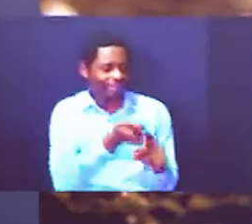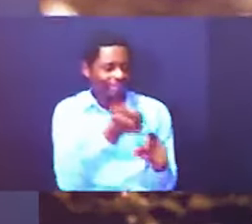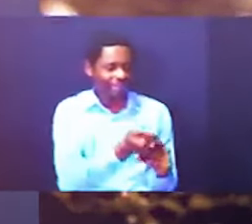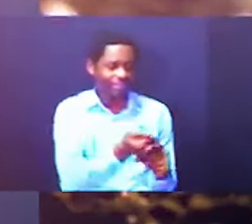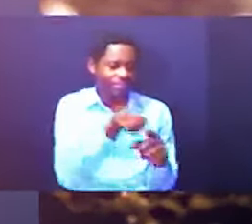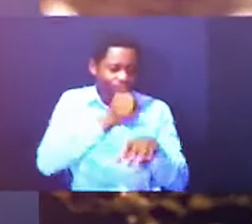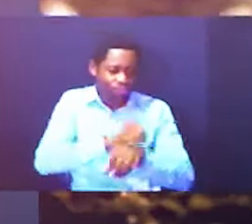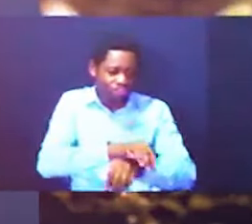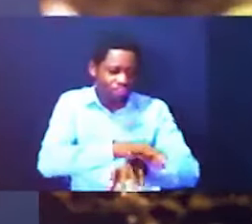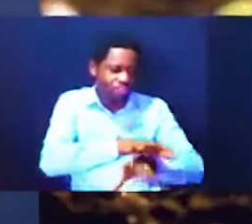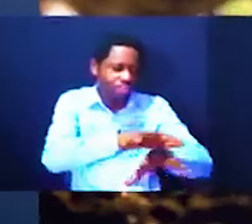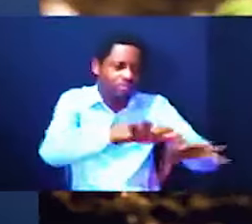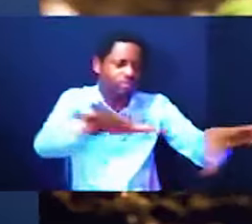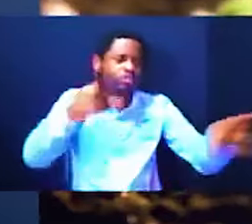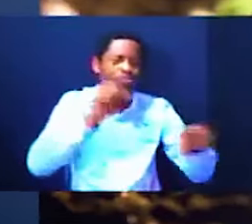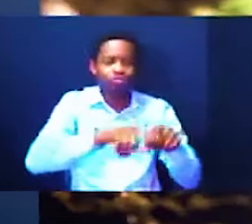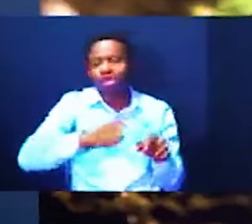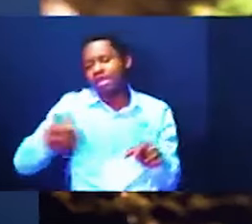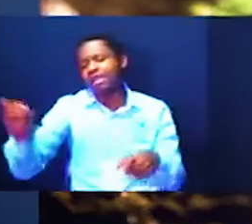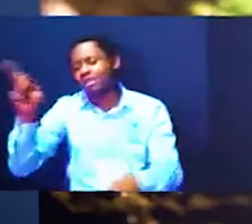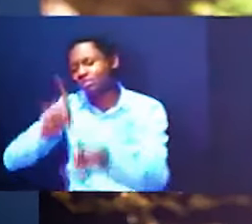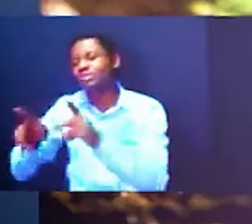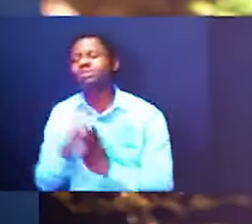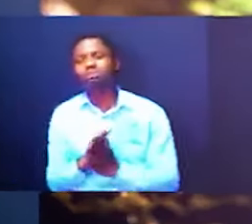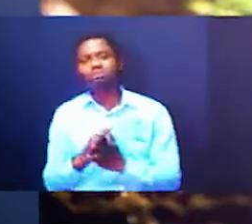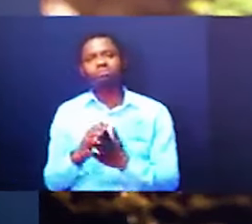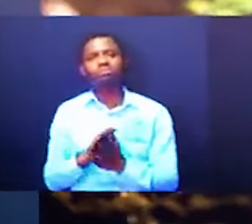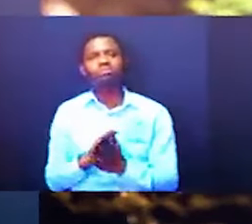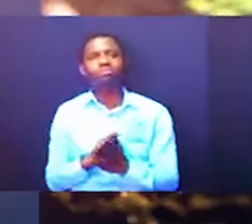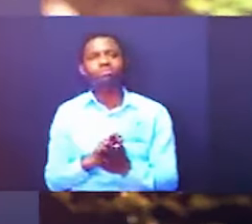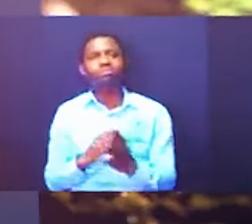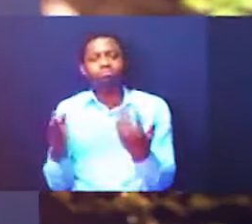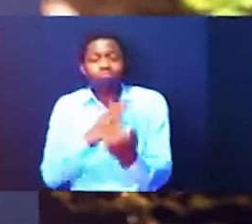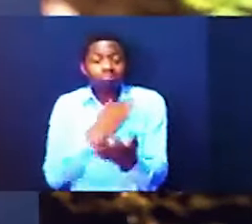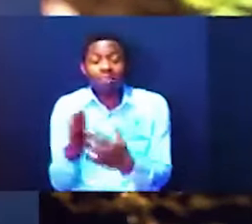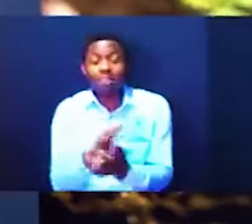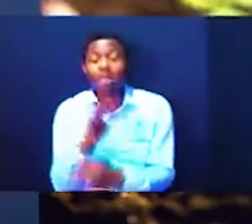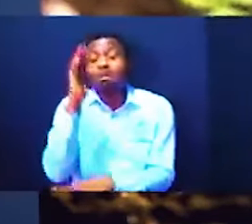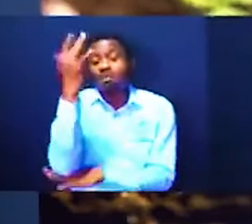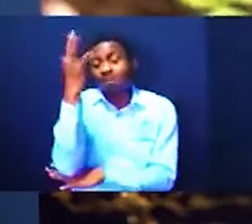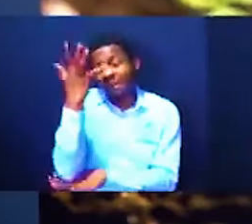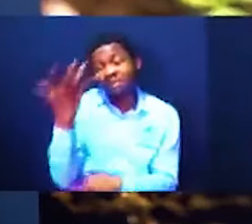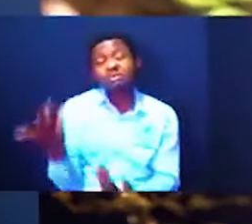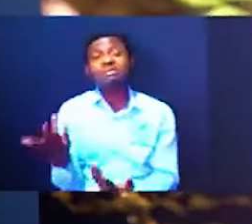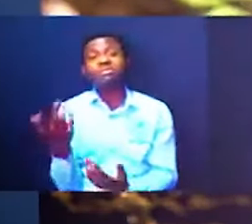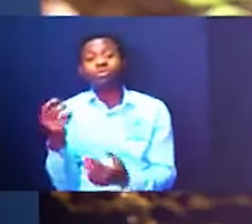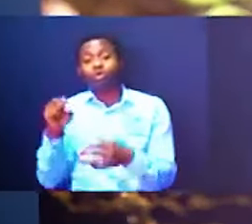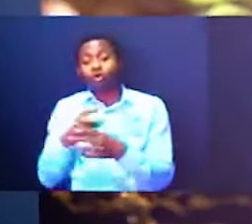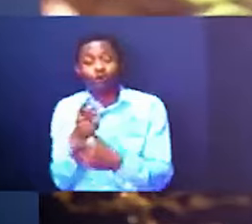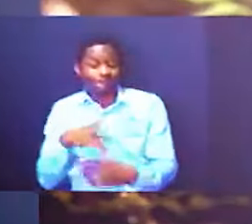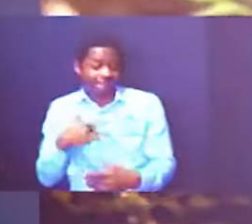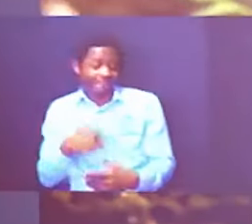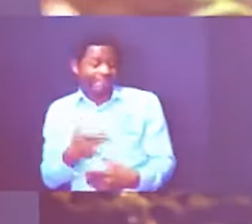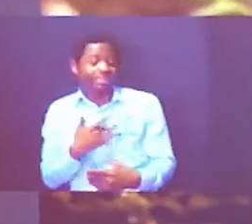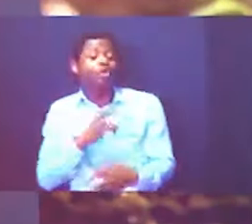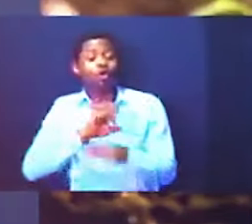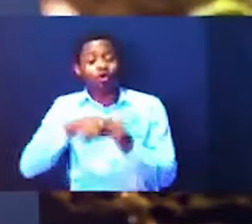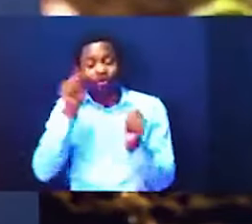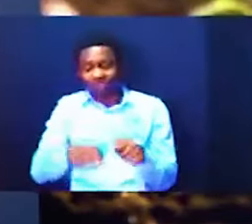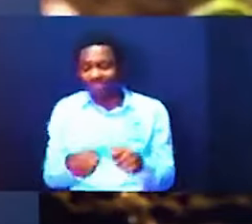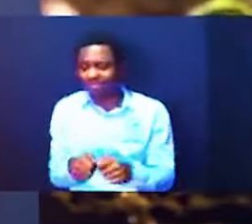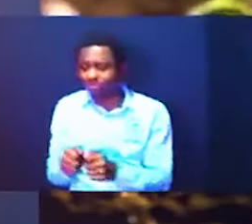whether of plant source or seeds of discords like bitter feeling. Are we